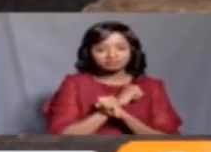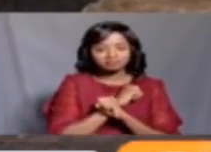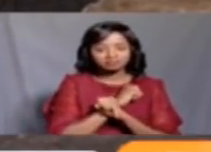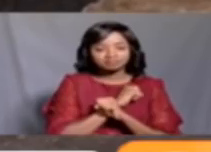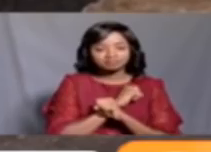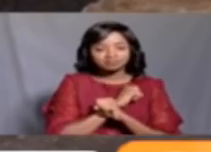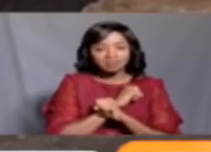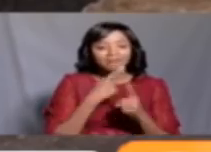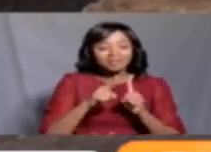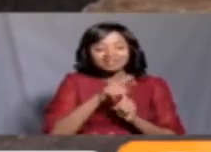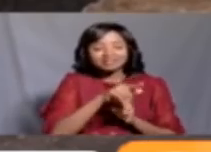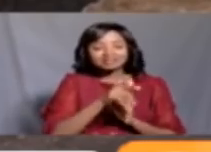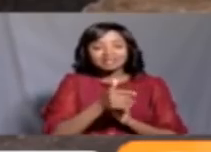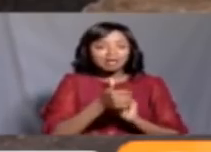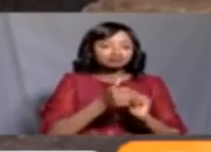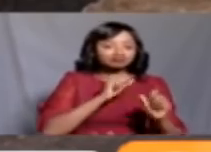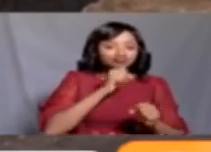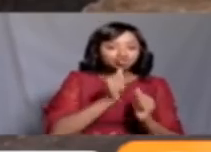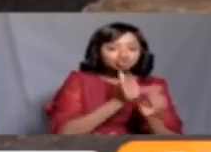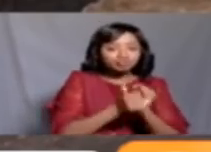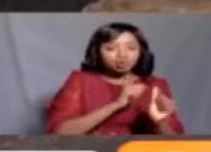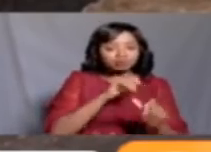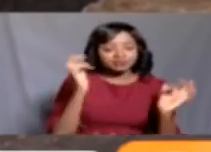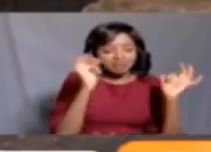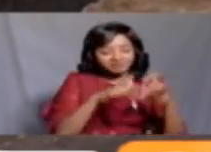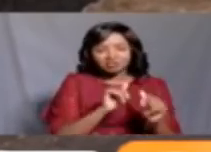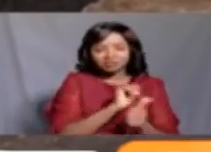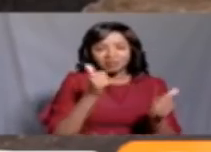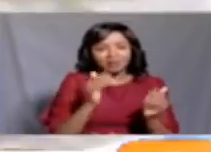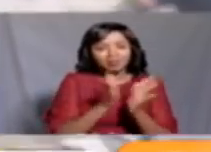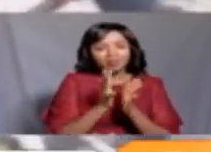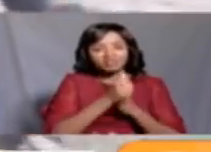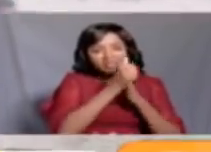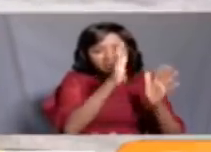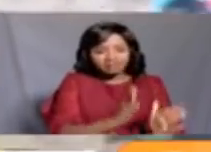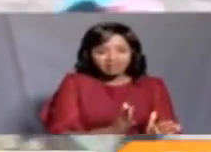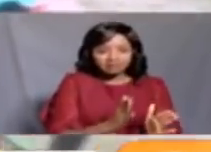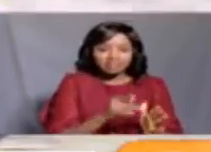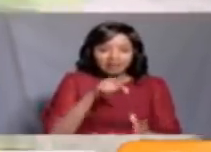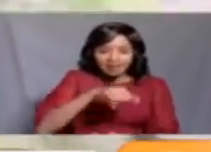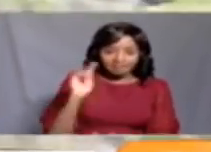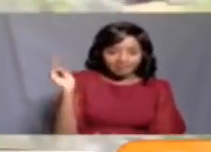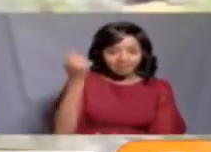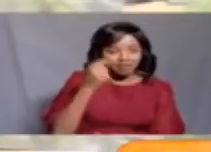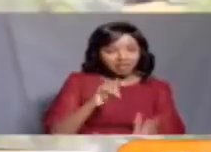fun, excellent sports event with some of the leading sportsmen in Kenya?